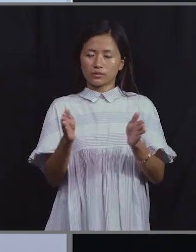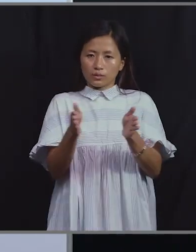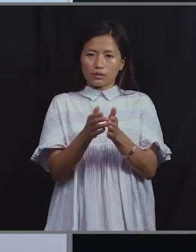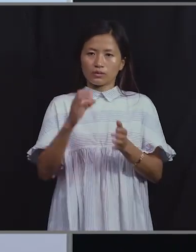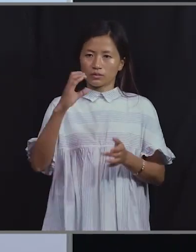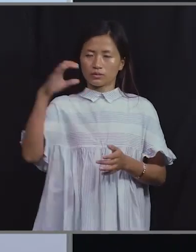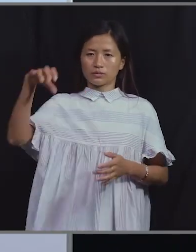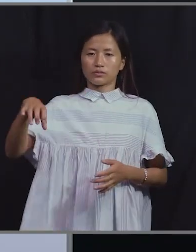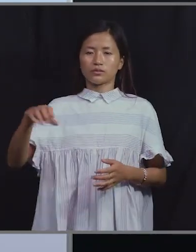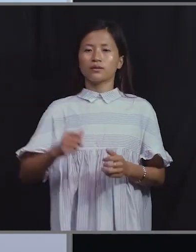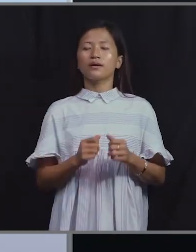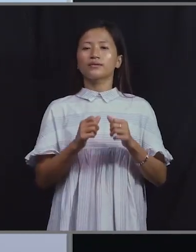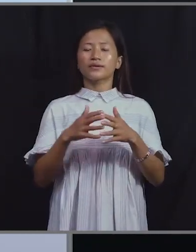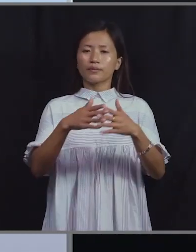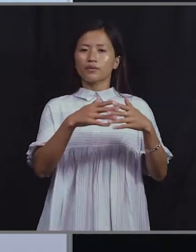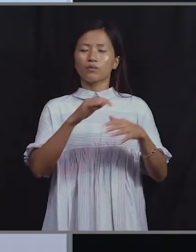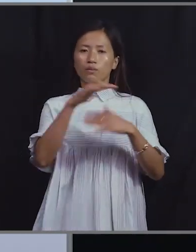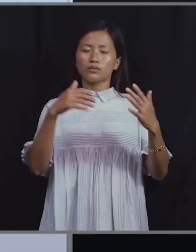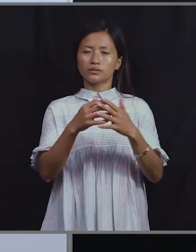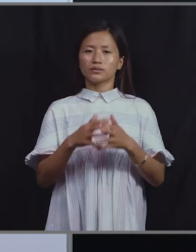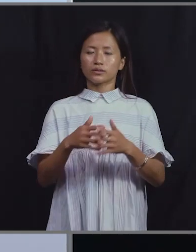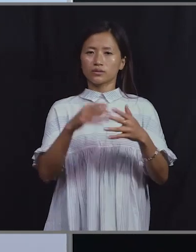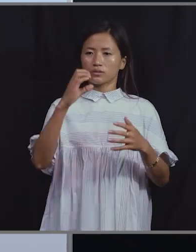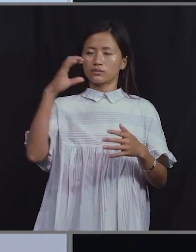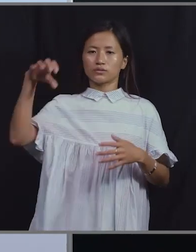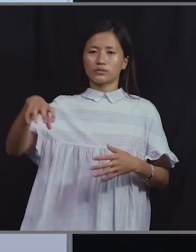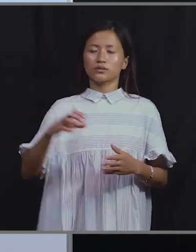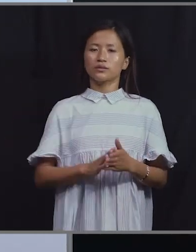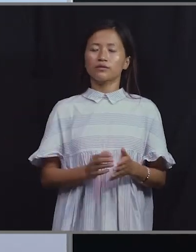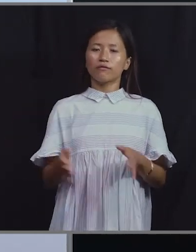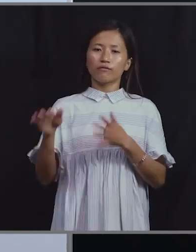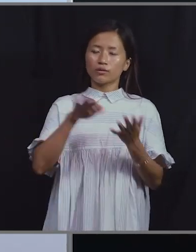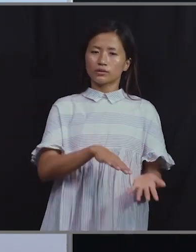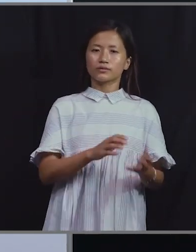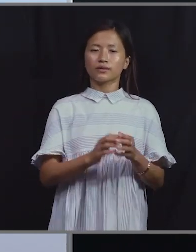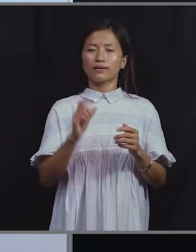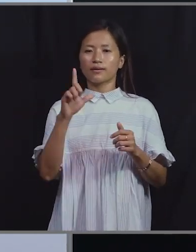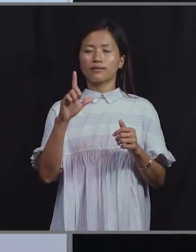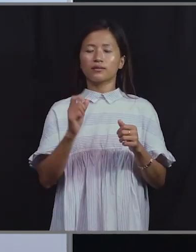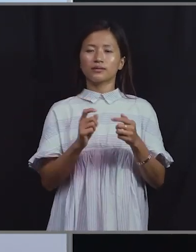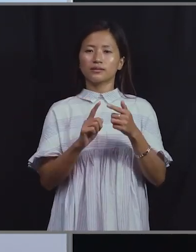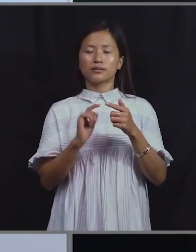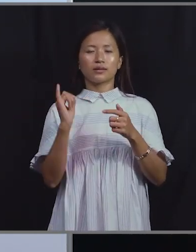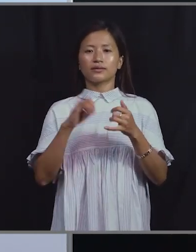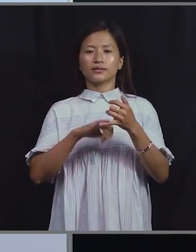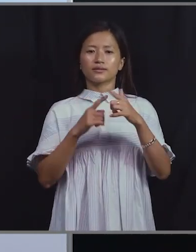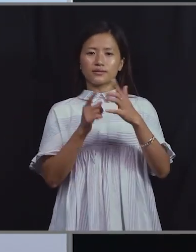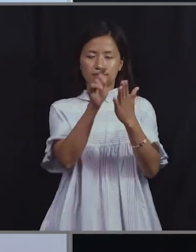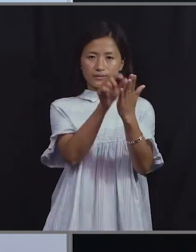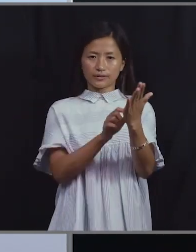Asia, Africa, and Latin America, they fall into the category of least developed